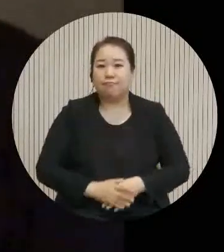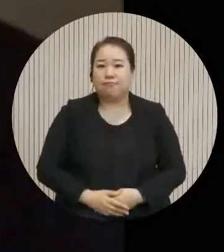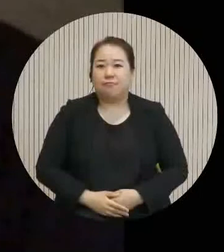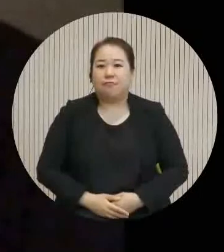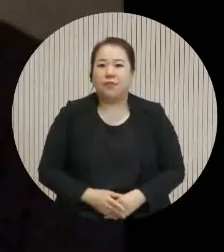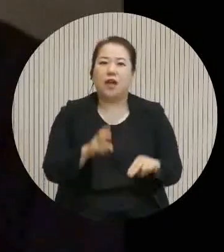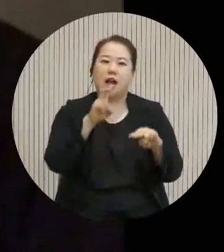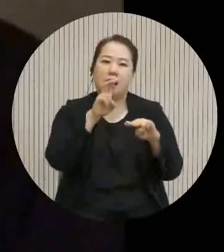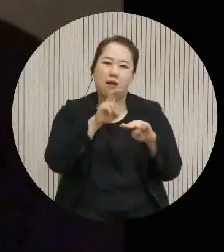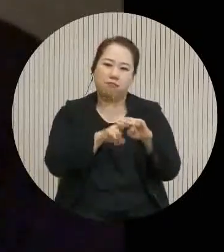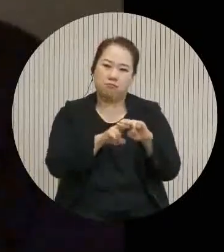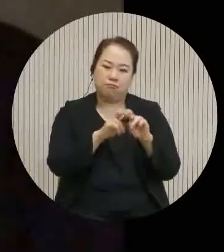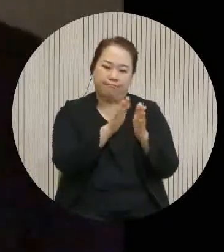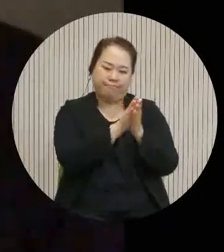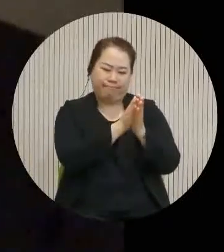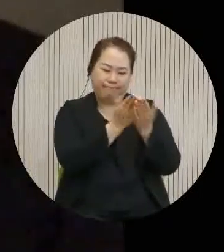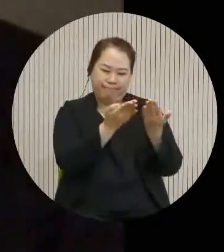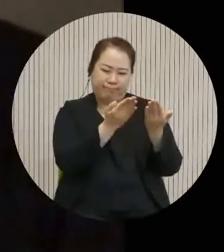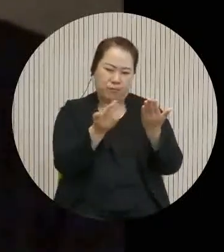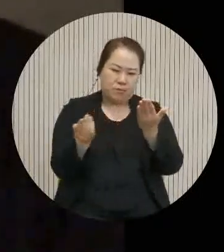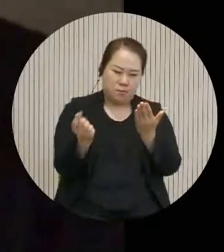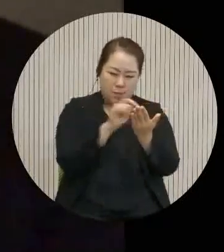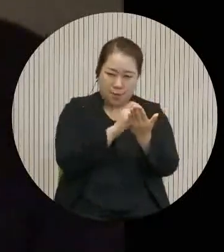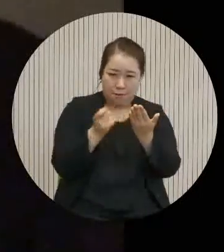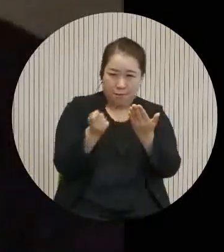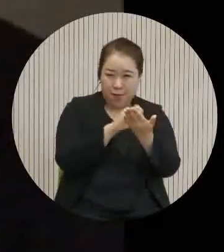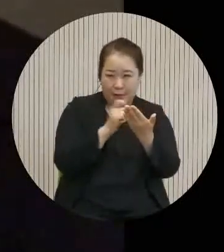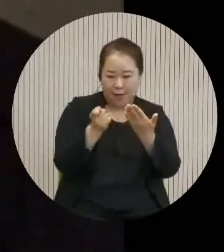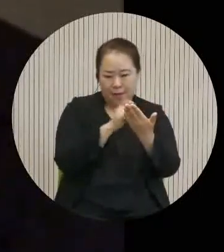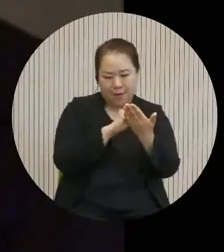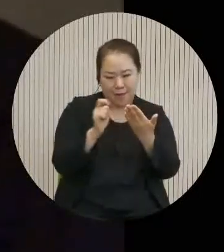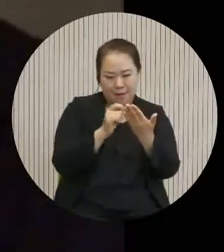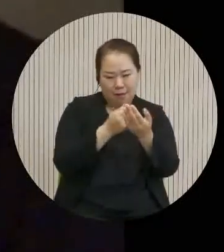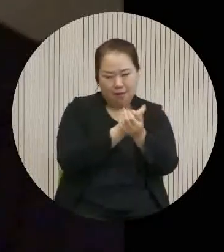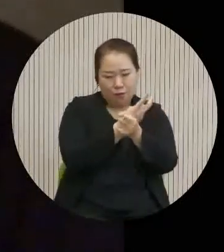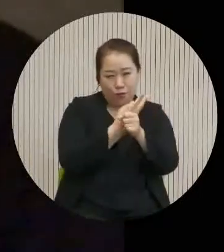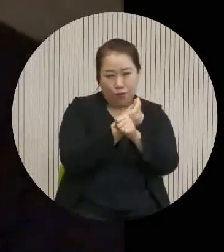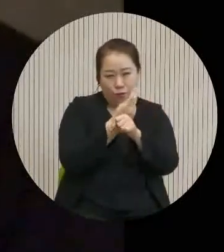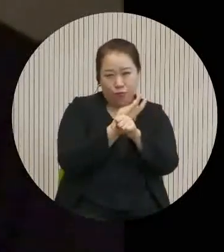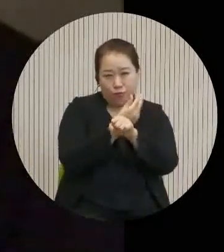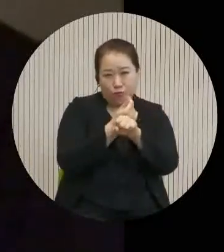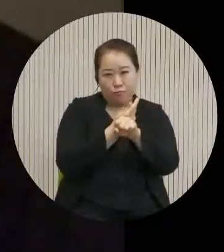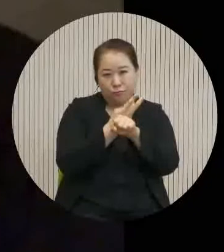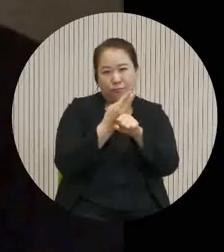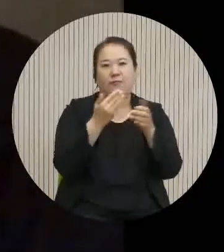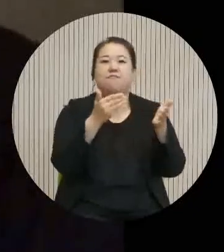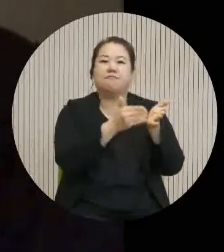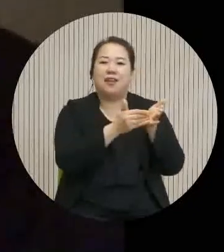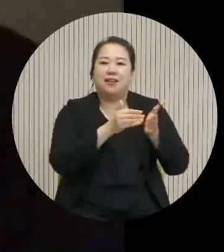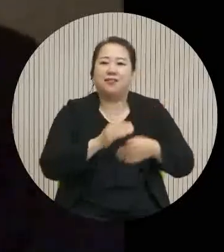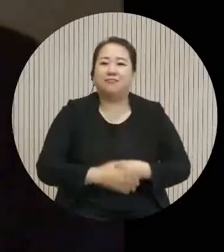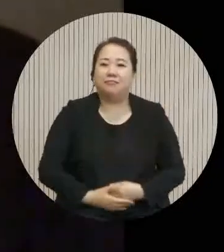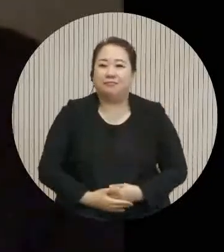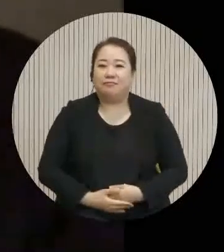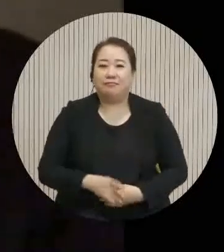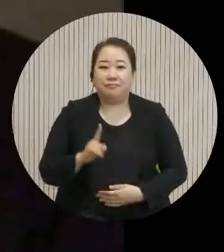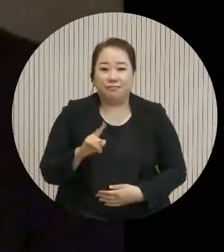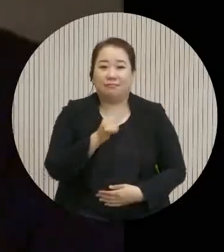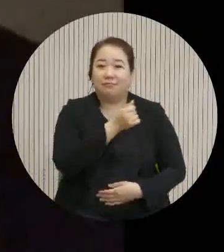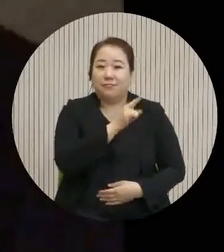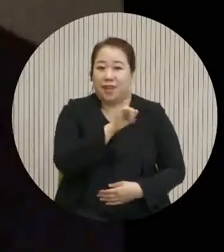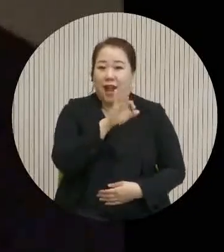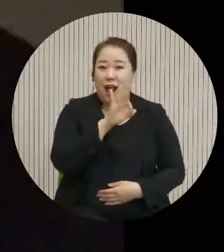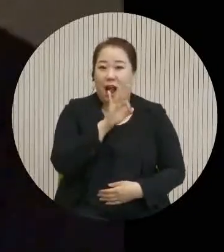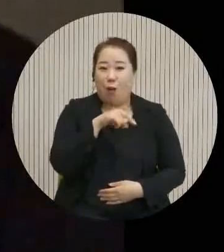in one sitting. She read the 3 Kingdoms series in Korean. So Howard, so of course he got very good. Another one,